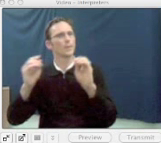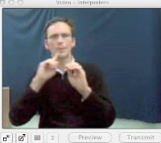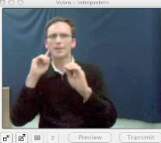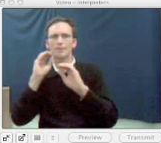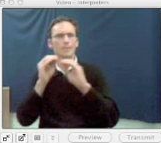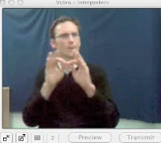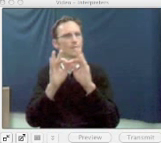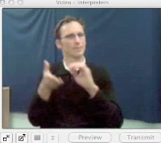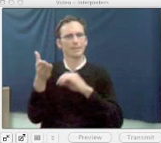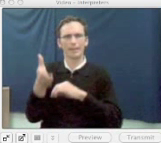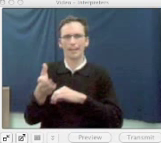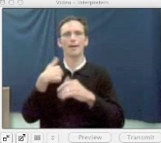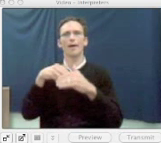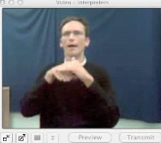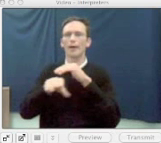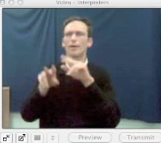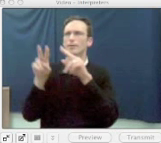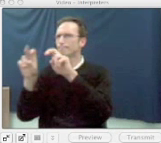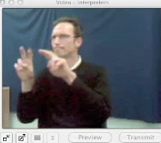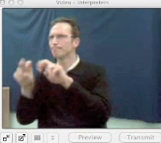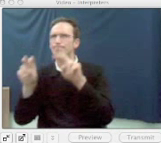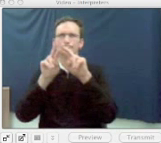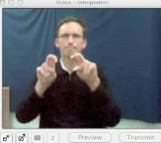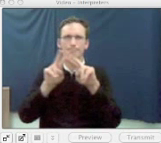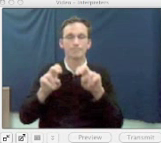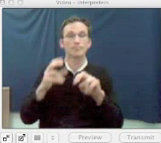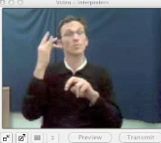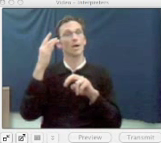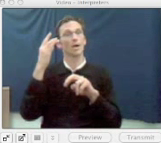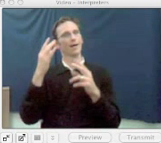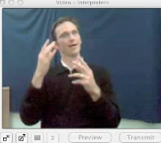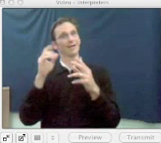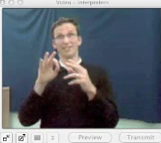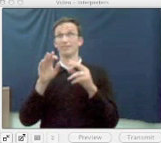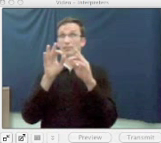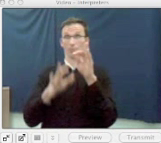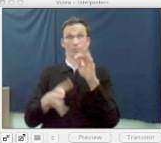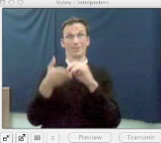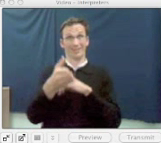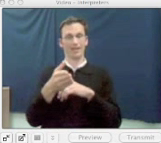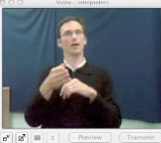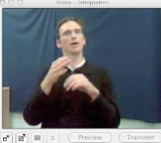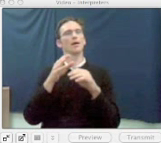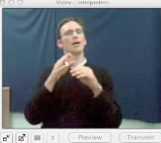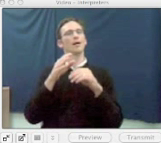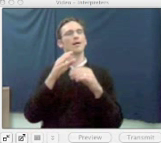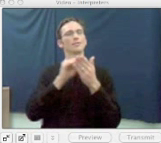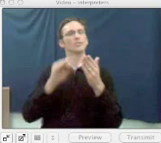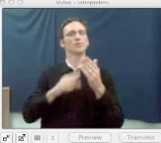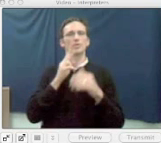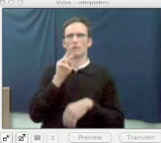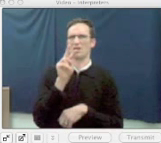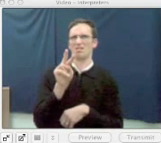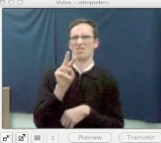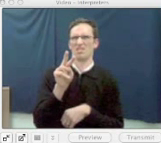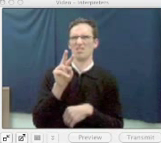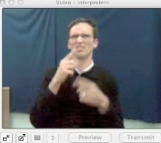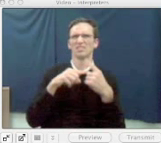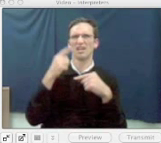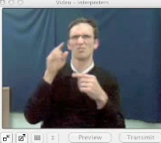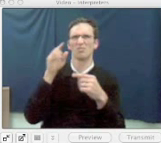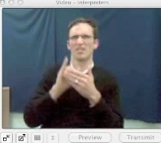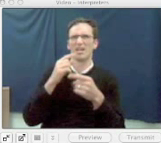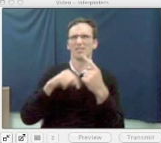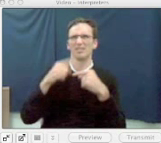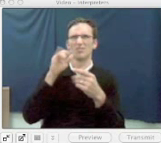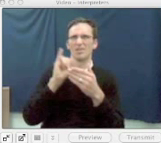likely do is hone in on the technical aspects of the work. And what's the sign for blinders go on.